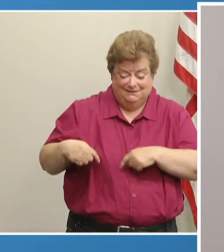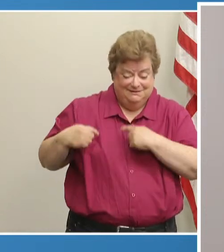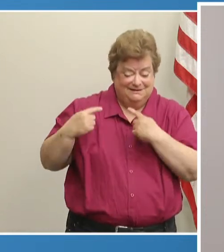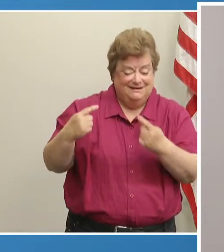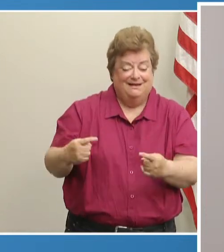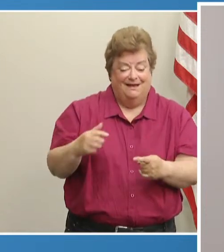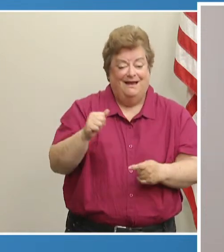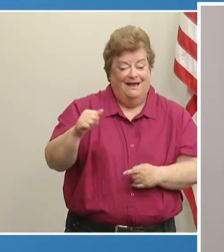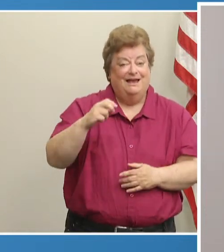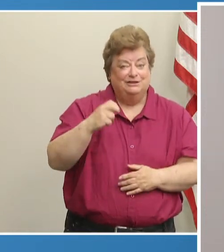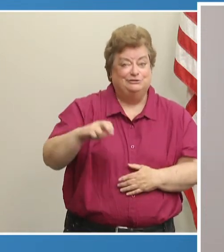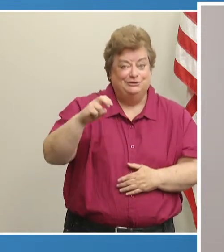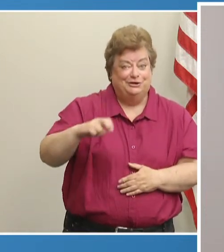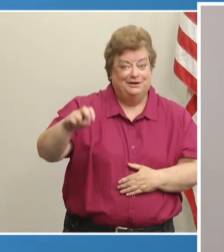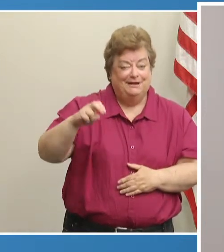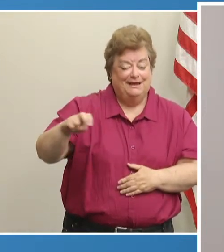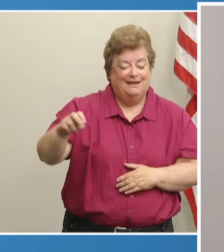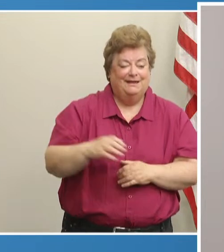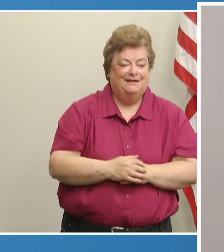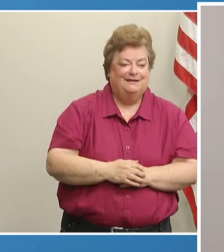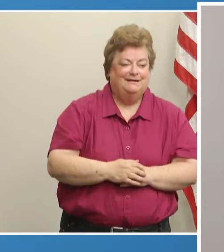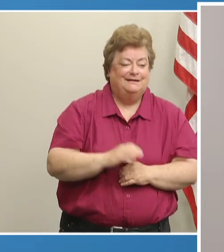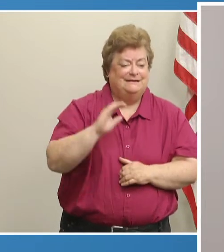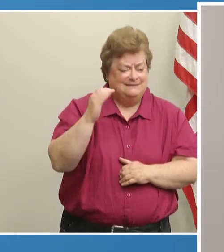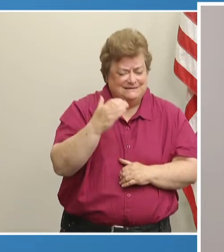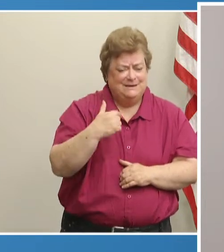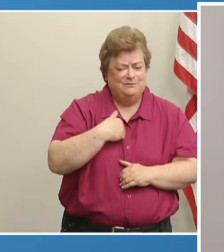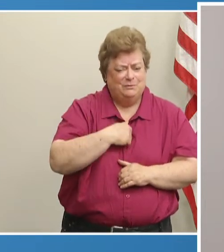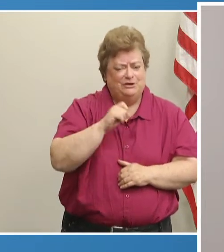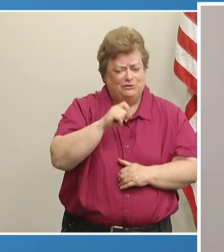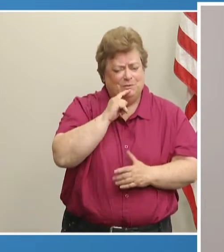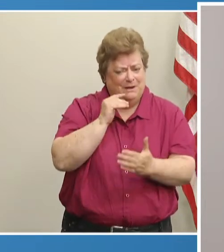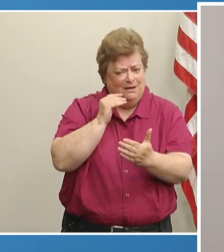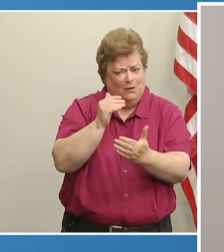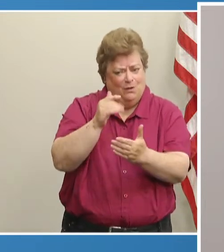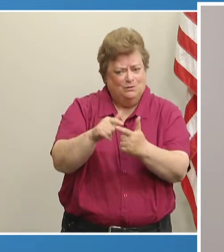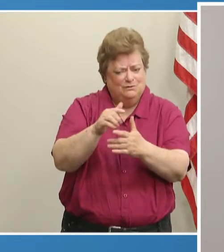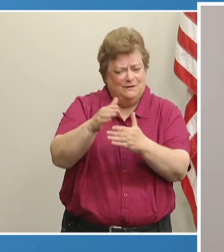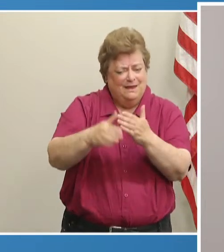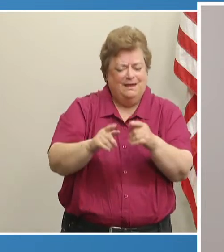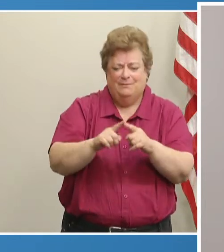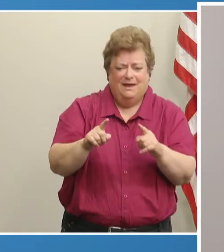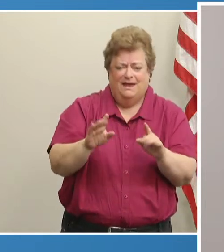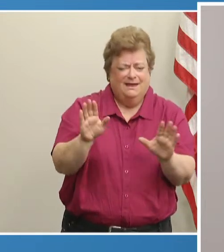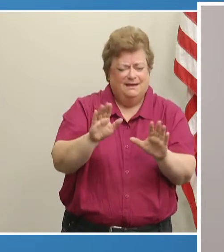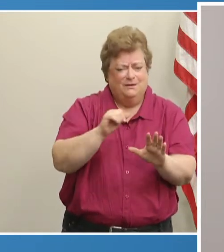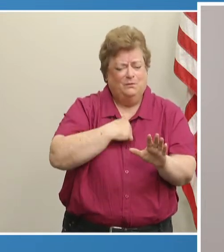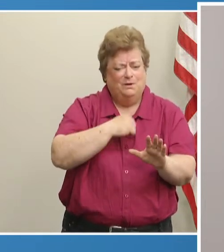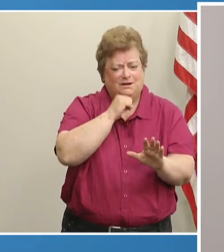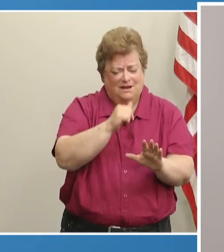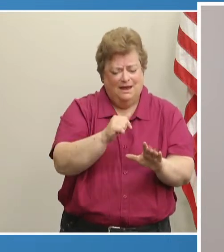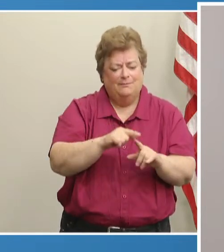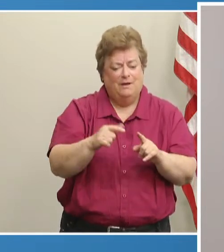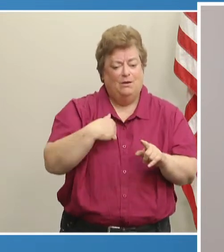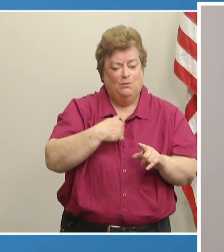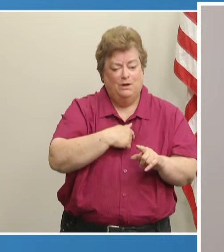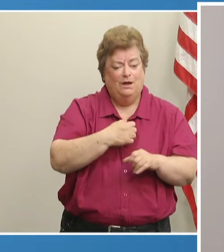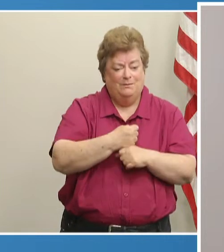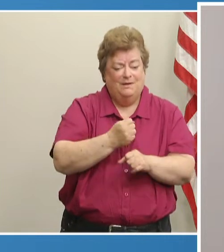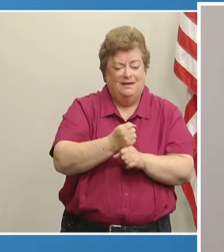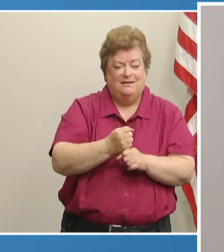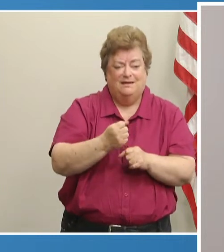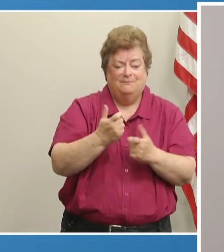it seems like we ought to be nearing the end, but of course we're not. But we are taking major steps forward. I want